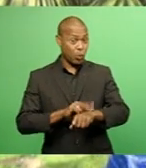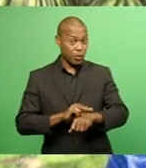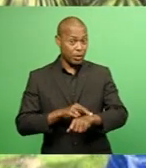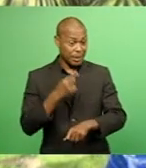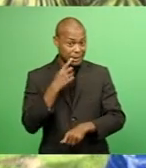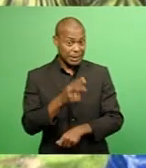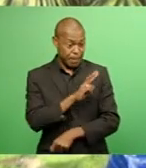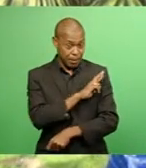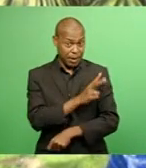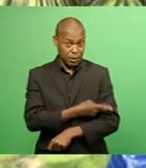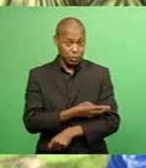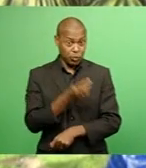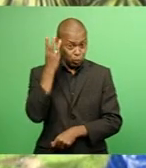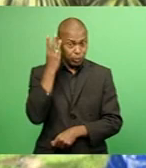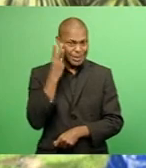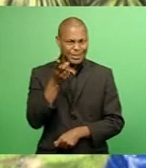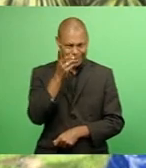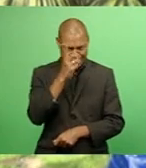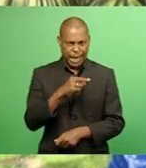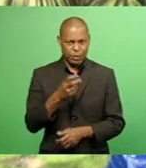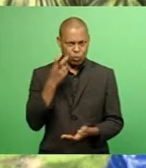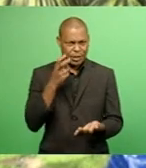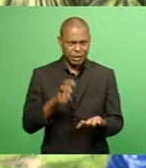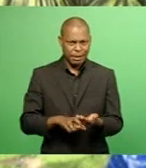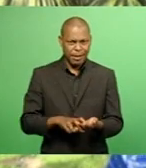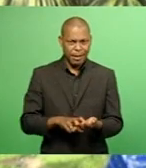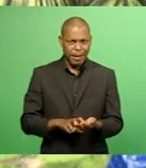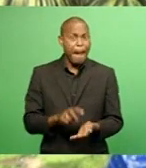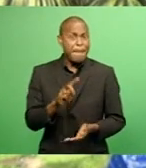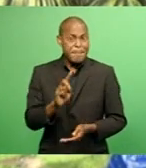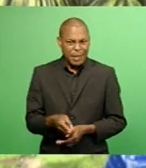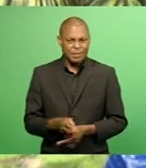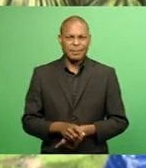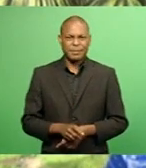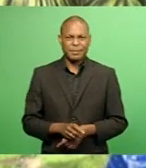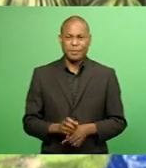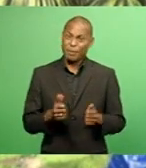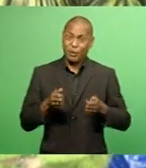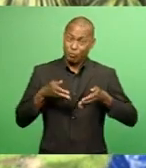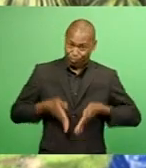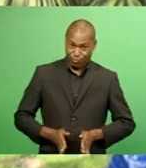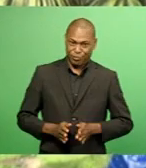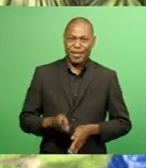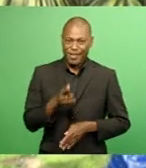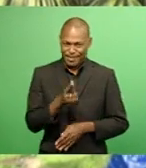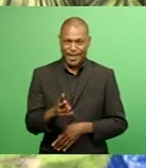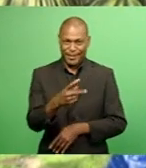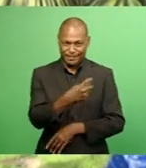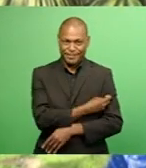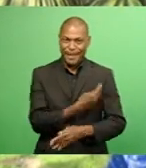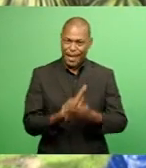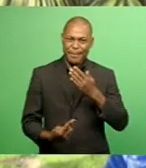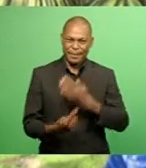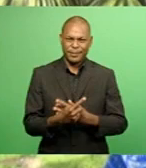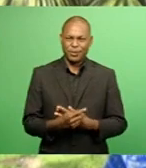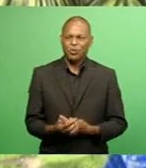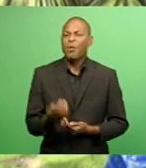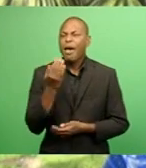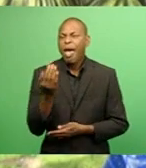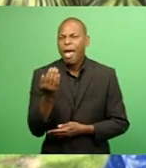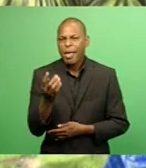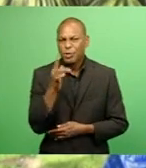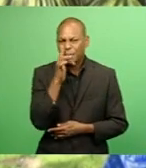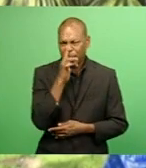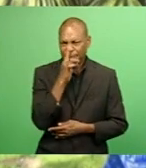can also get registered so that the ministry has a record. However, they will not be vaccinated. The ministry is also urging Fijians to get registered and